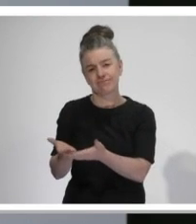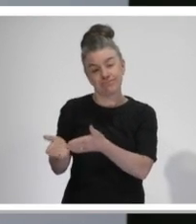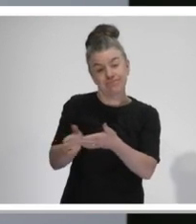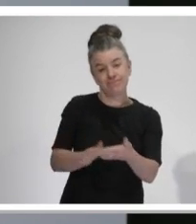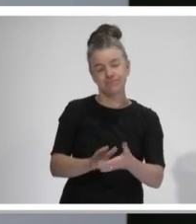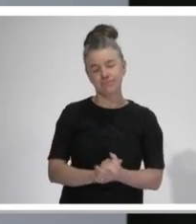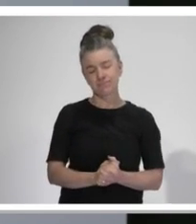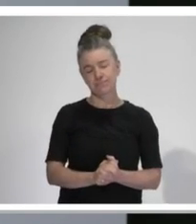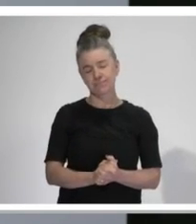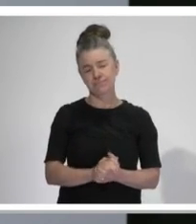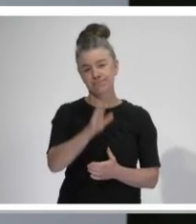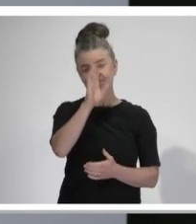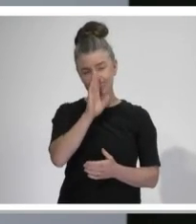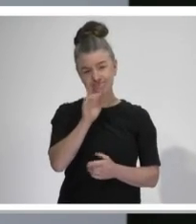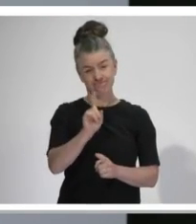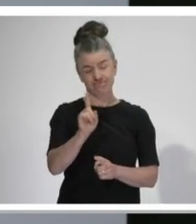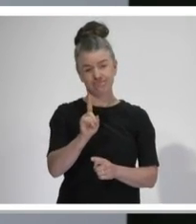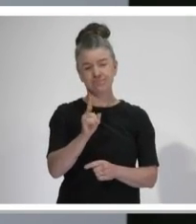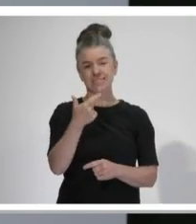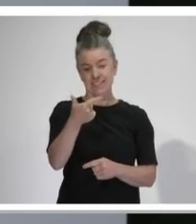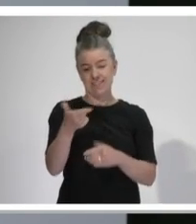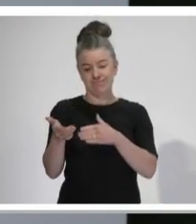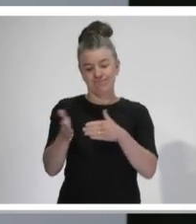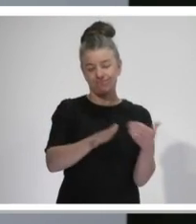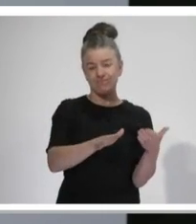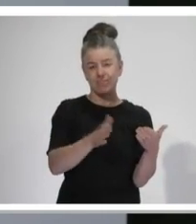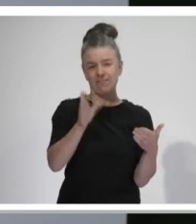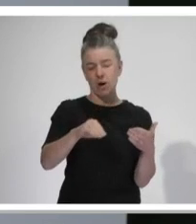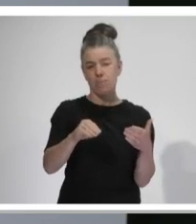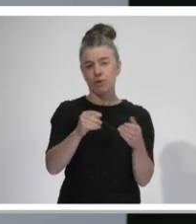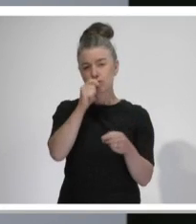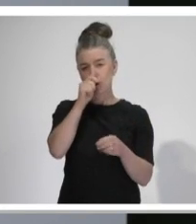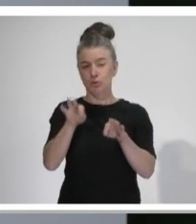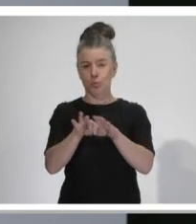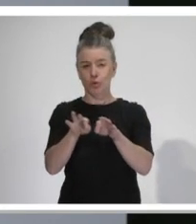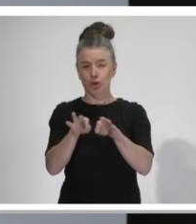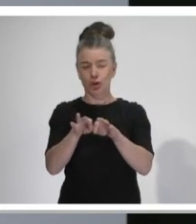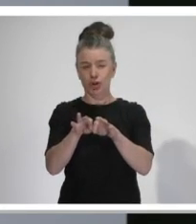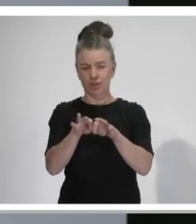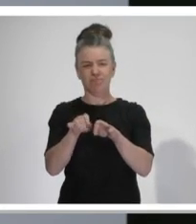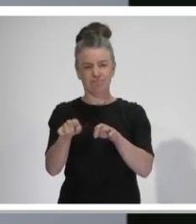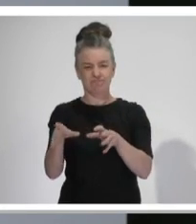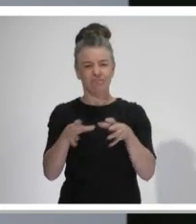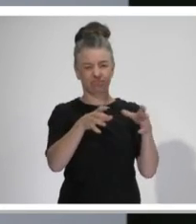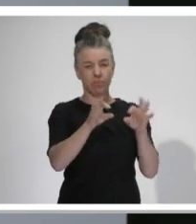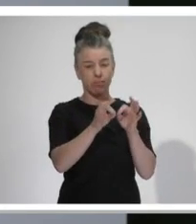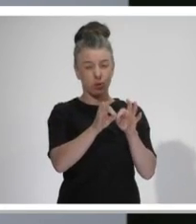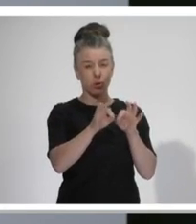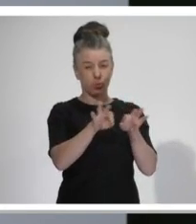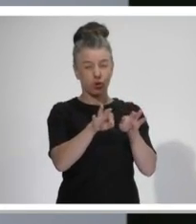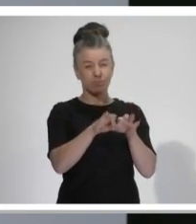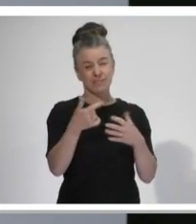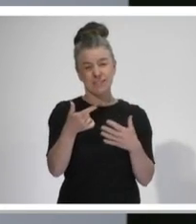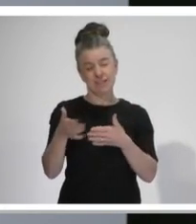Sadly, there's now been 7 deaths from the group of Rosewood residents who were moved to Burwood. There are 5 other